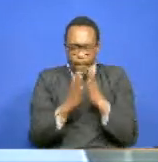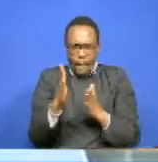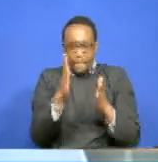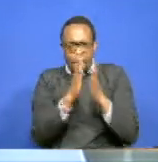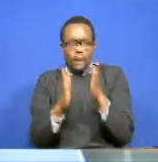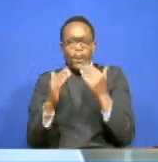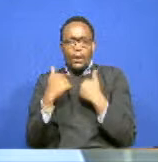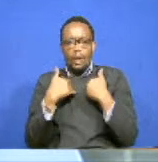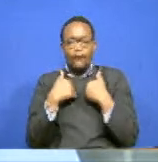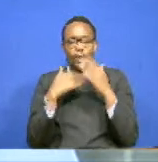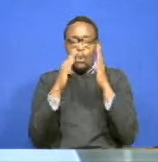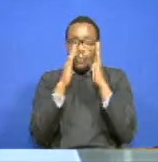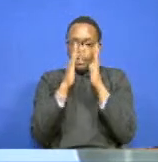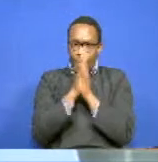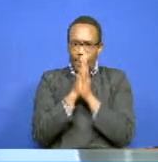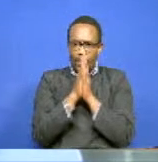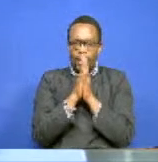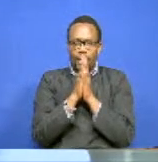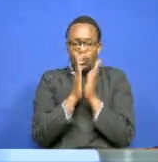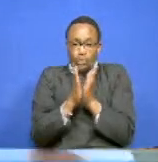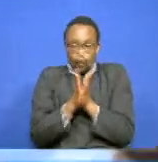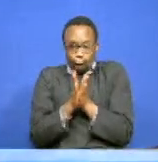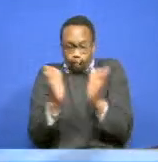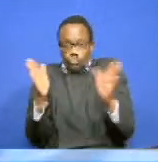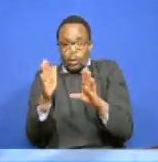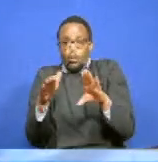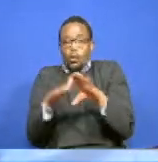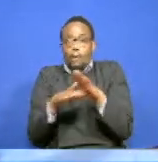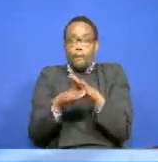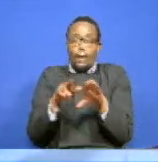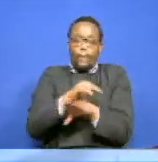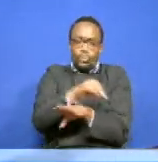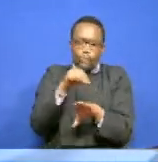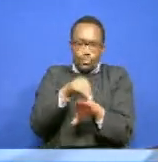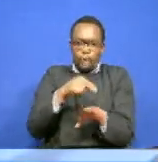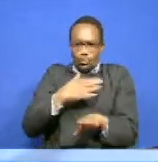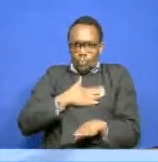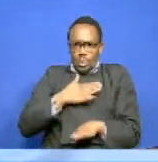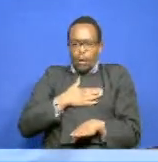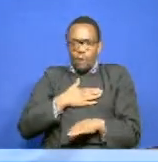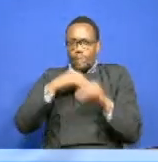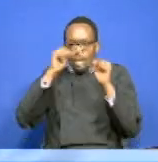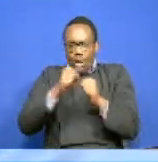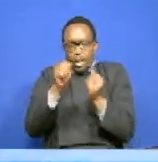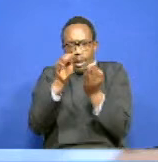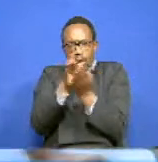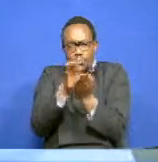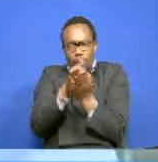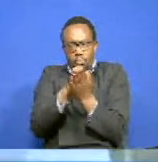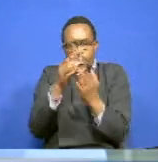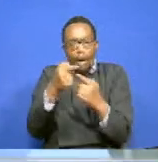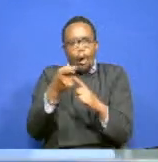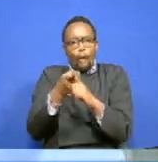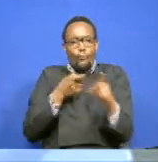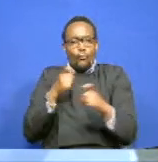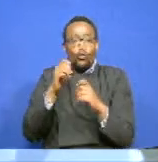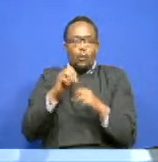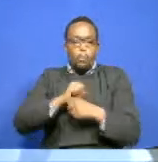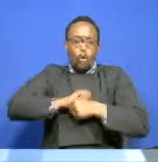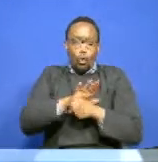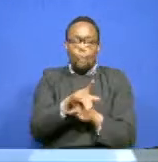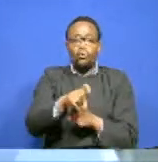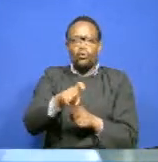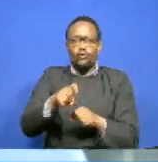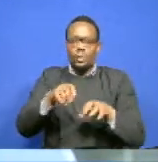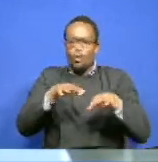We pray for the general membership of this nation, that you preserve us from the deadly coronavirus that is